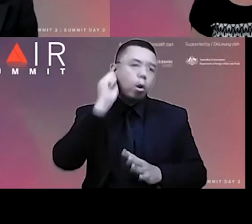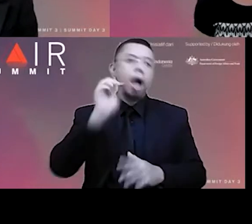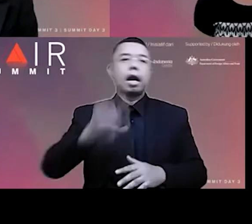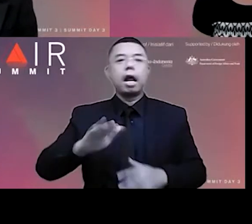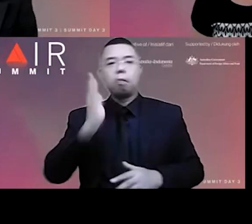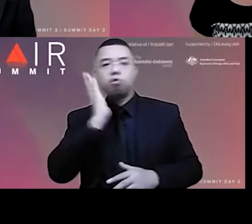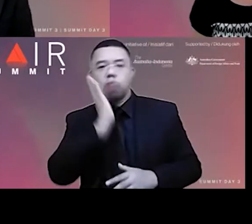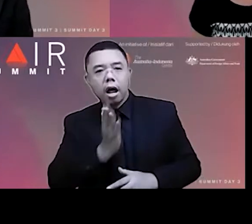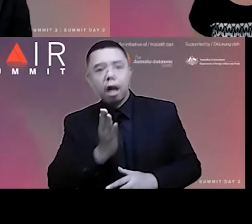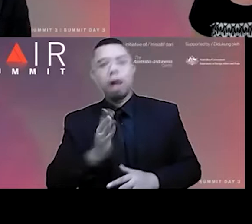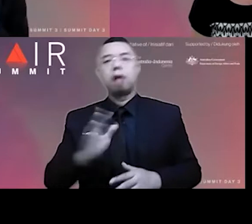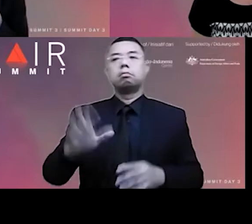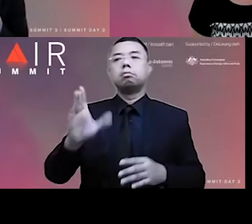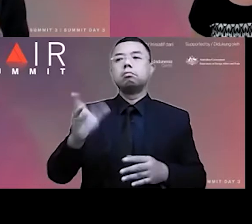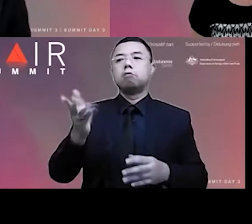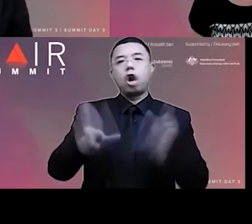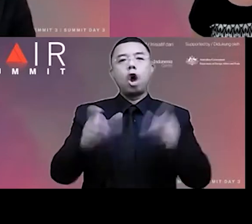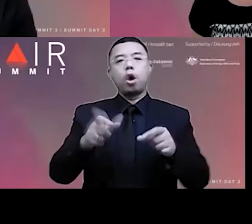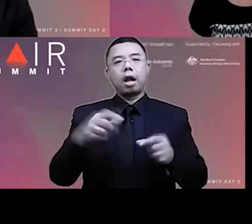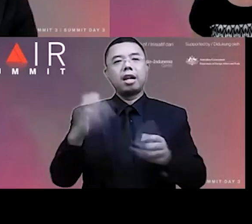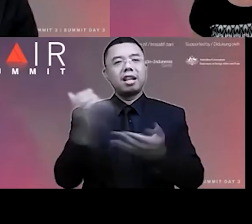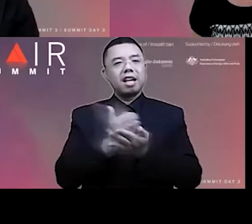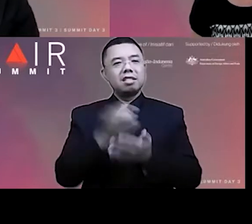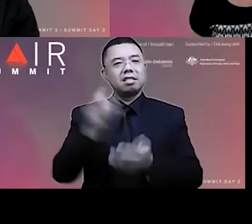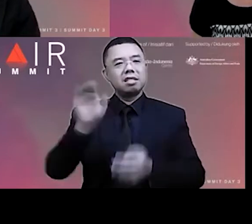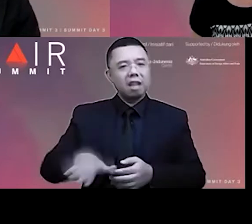education, is around 5 to 6 times